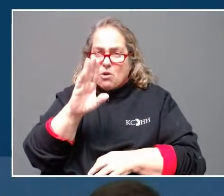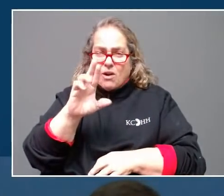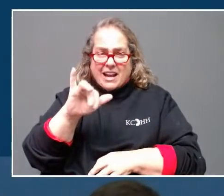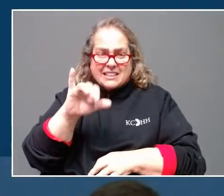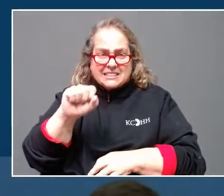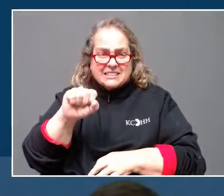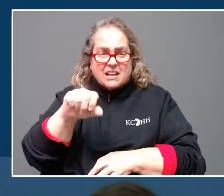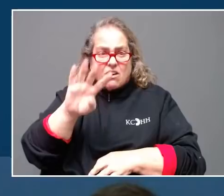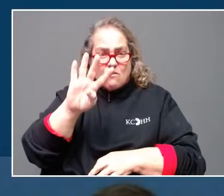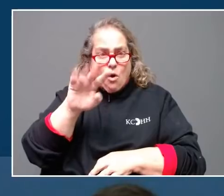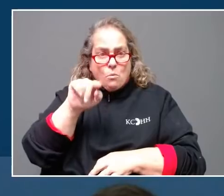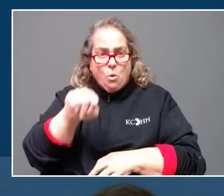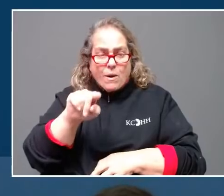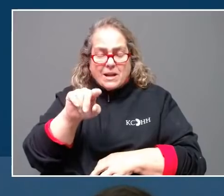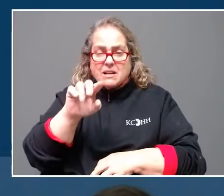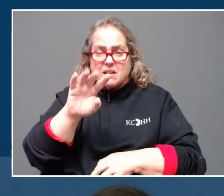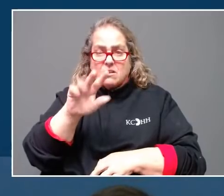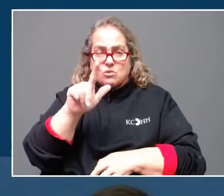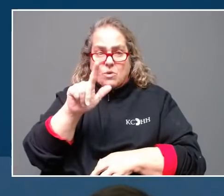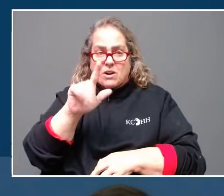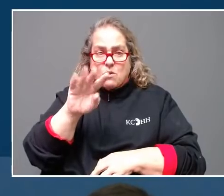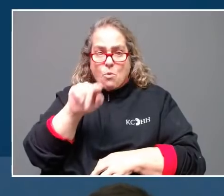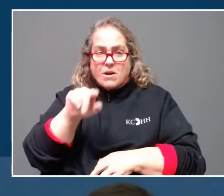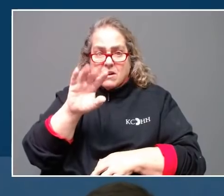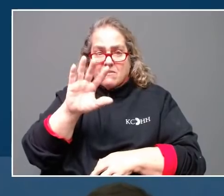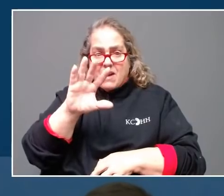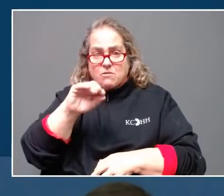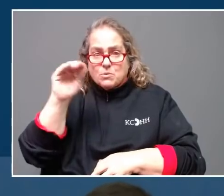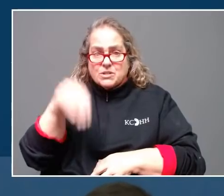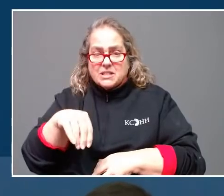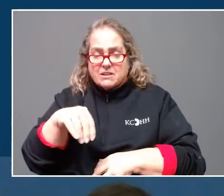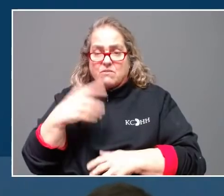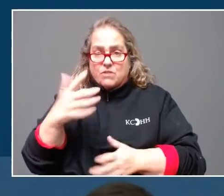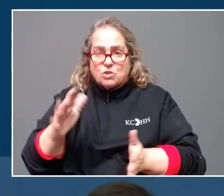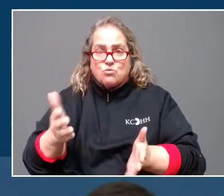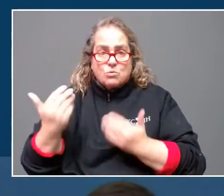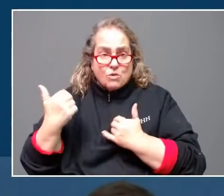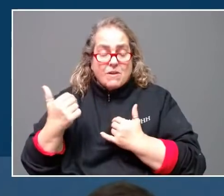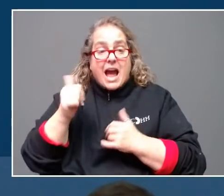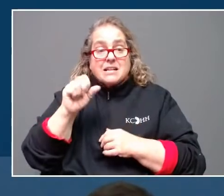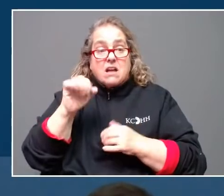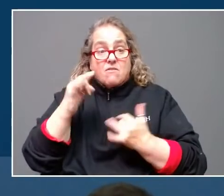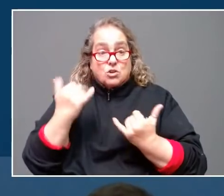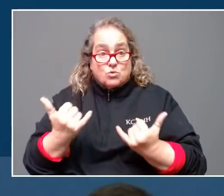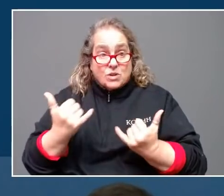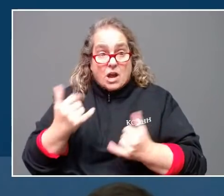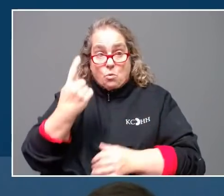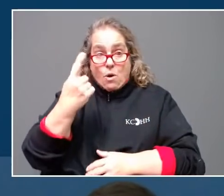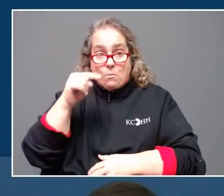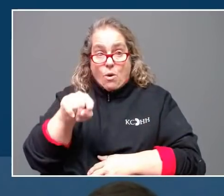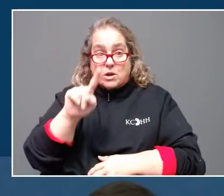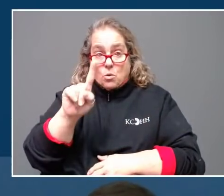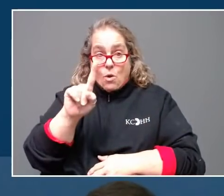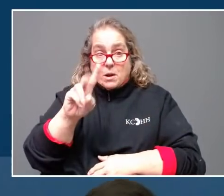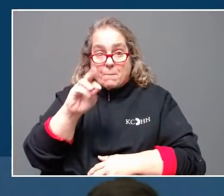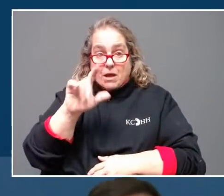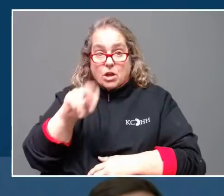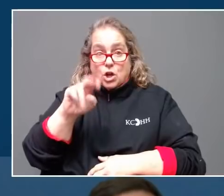ever seen before. As of today, 1.1 million cubic yards have been removed, and that is